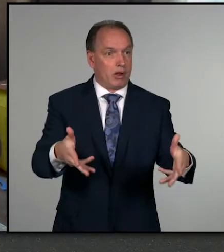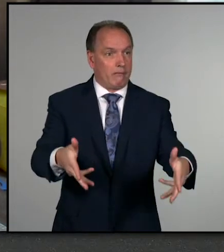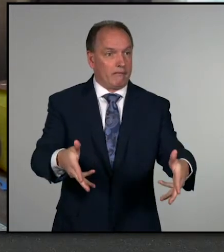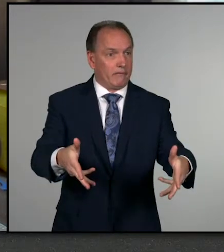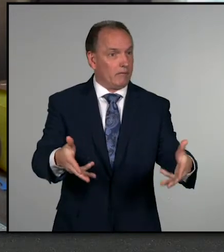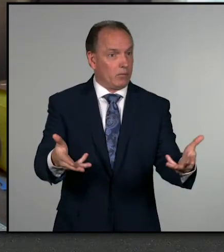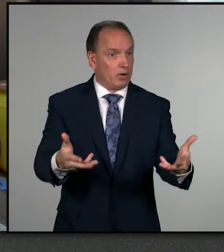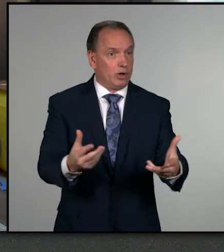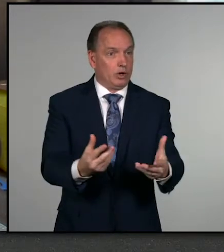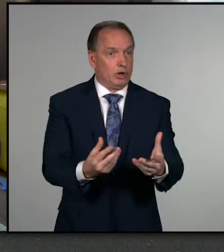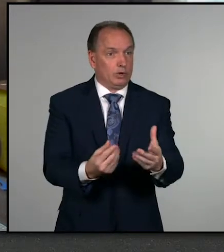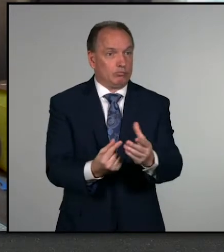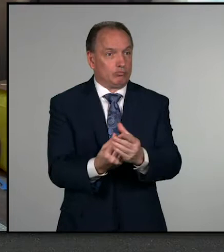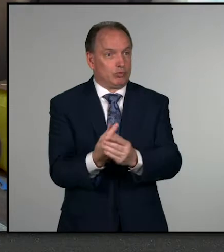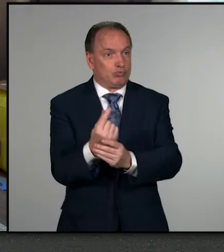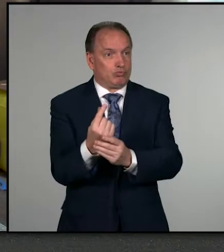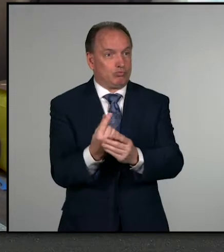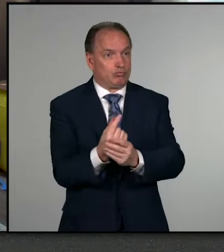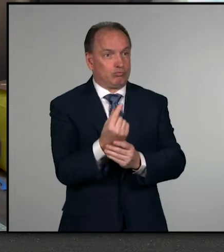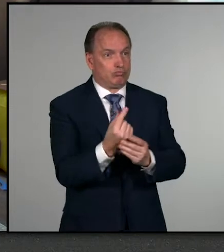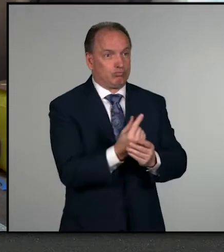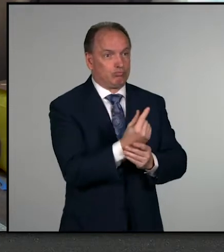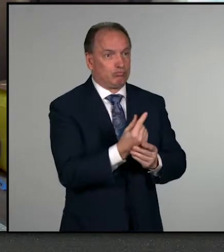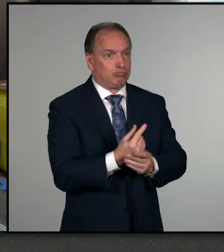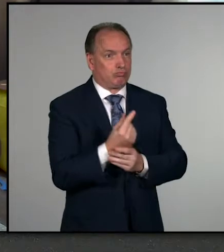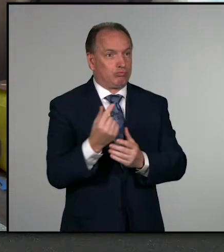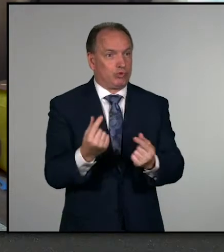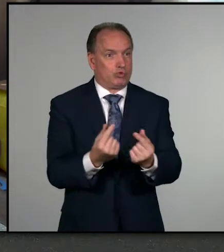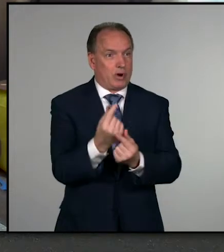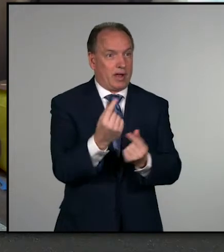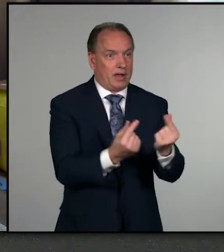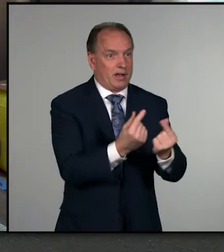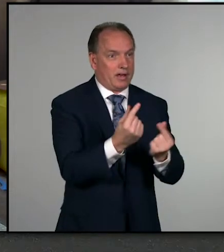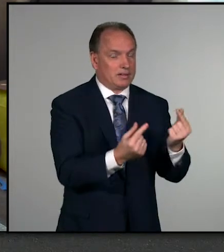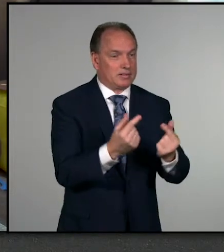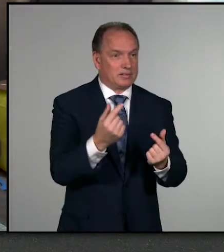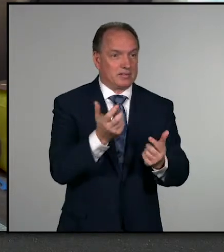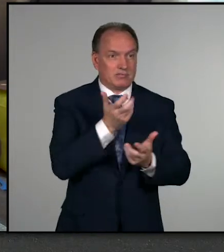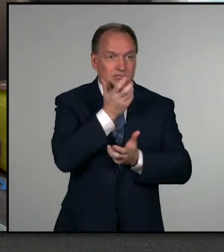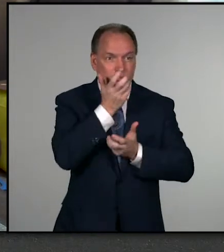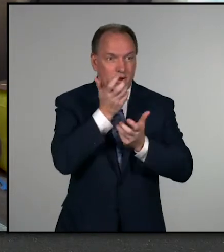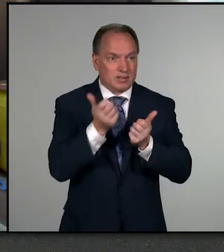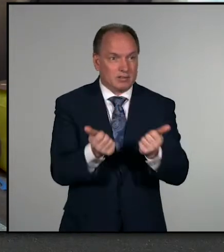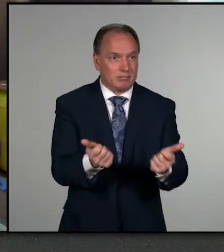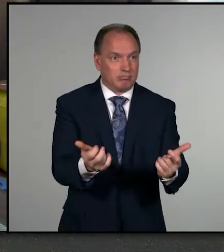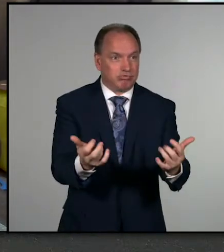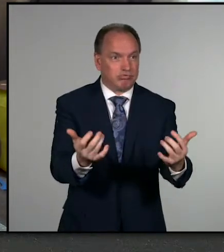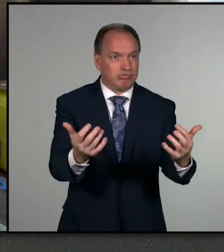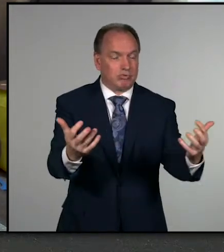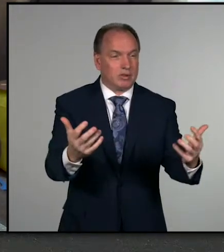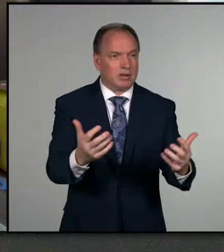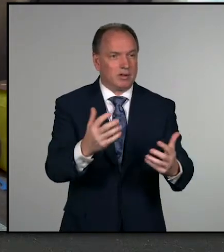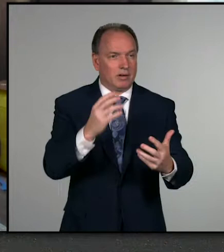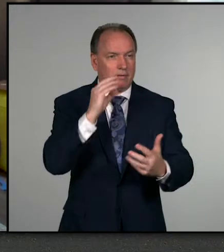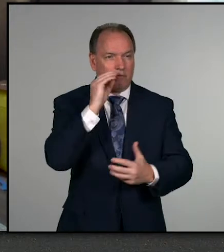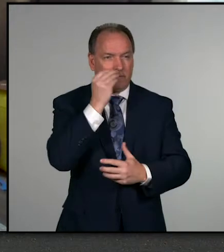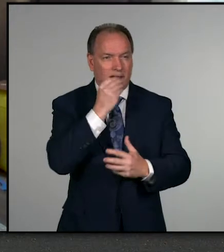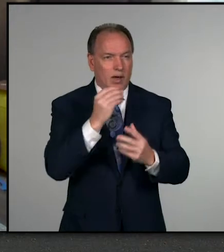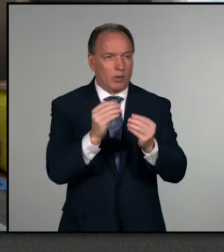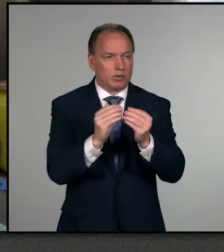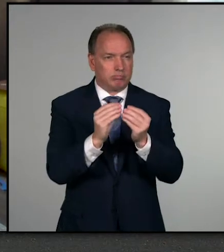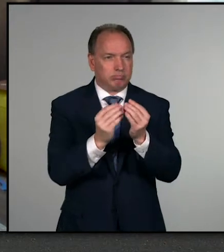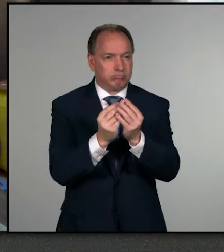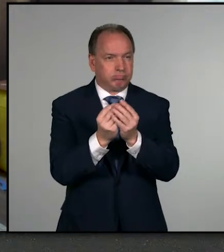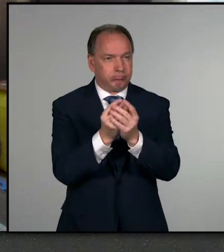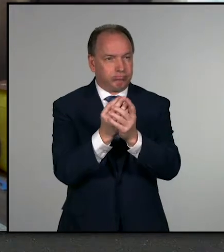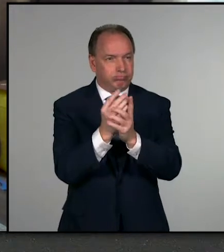the green grass pops up. And the buds start to come out on the trees and the flowers start to